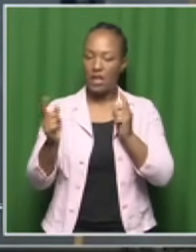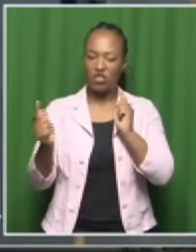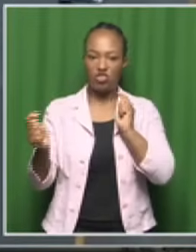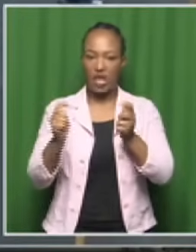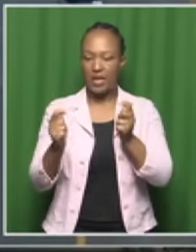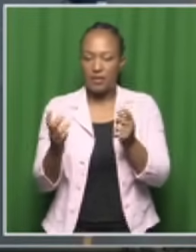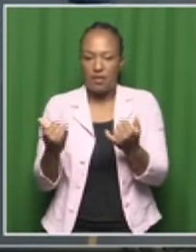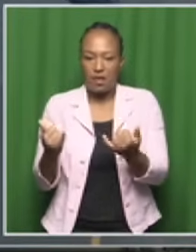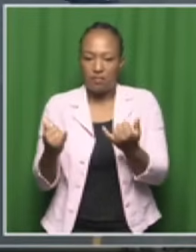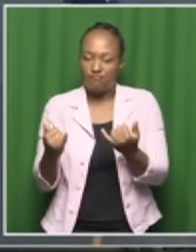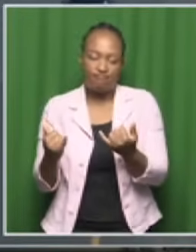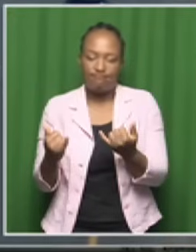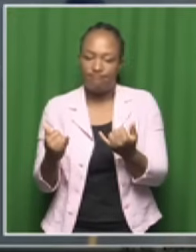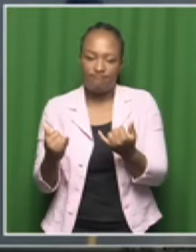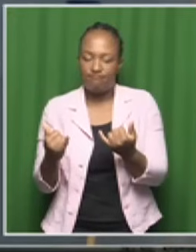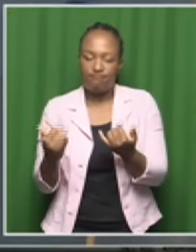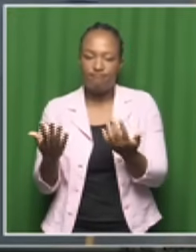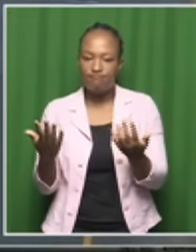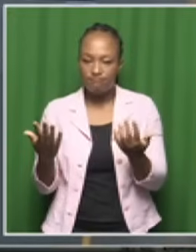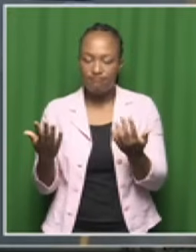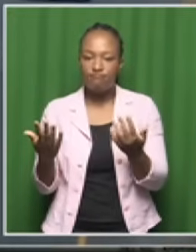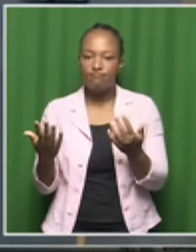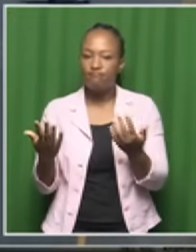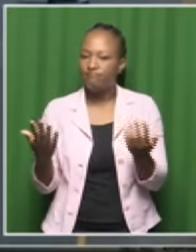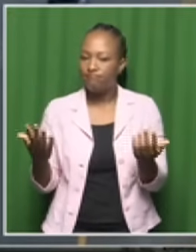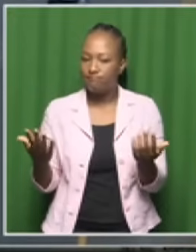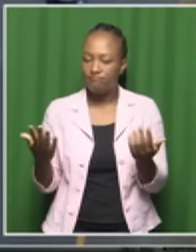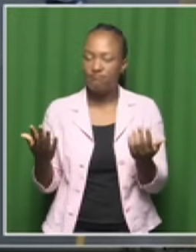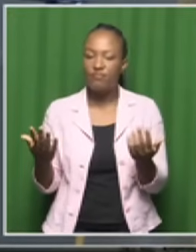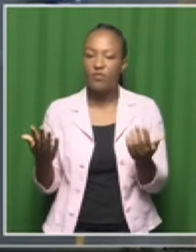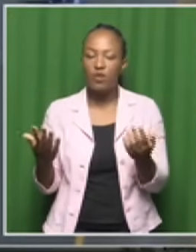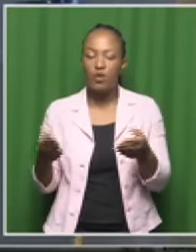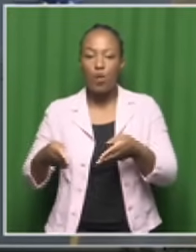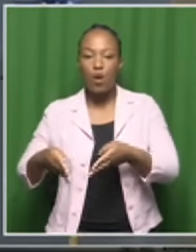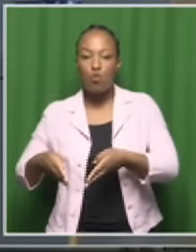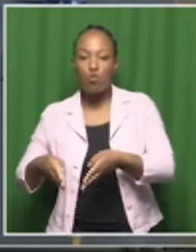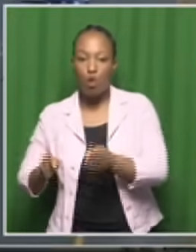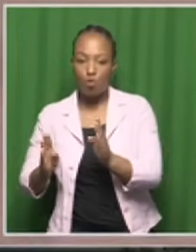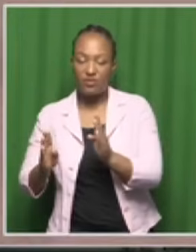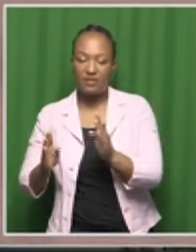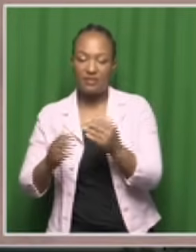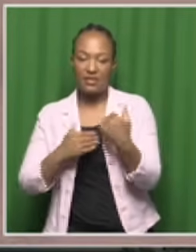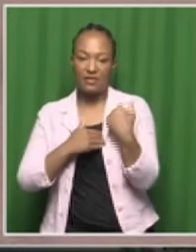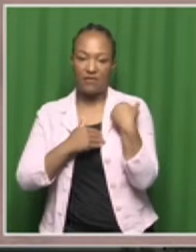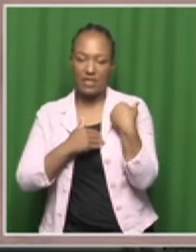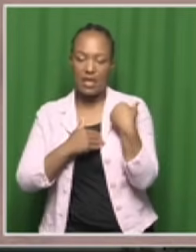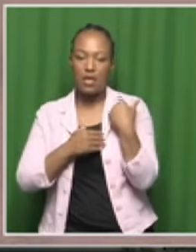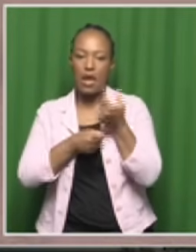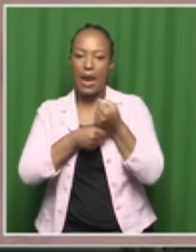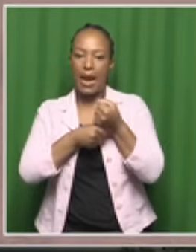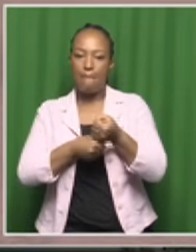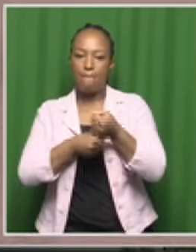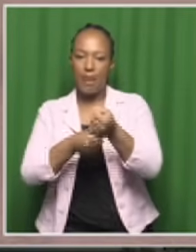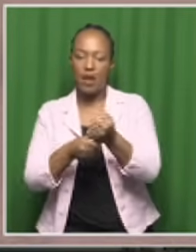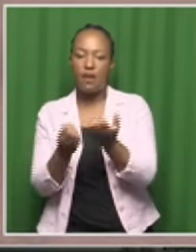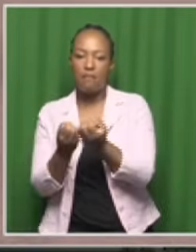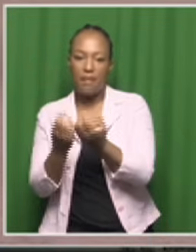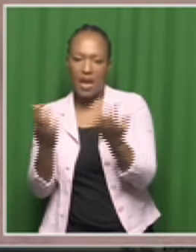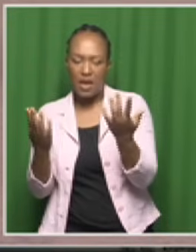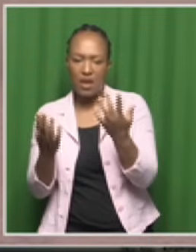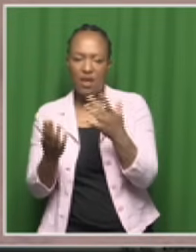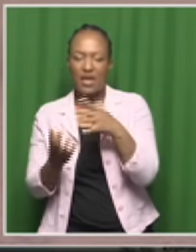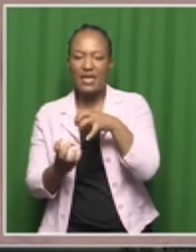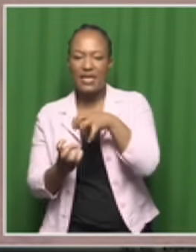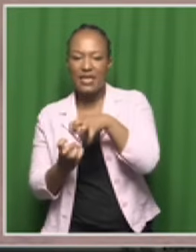we do have two main road safety campaigns that happen in South Africa. We all know around the Easter period and